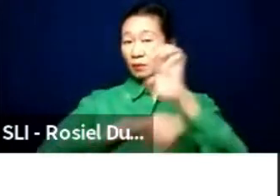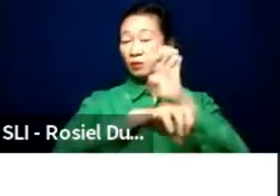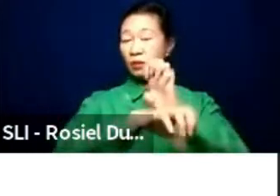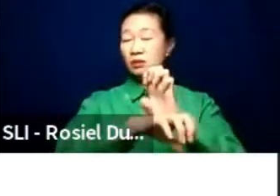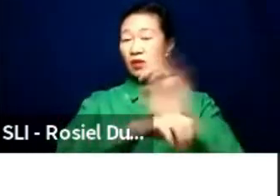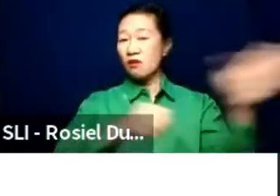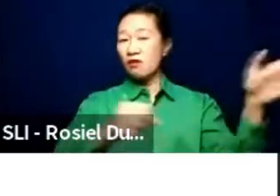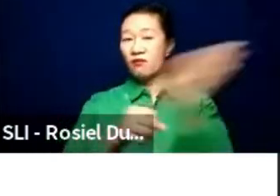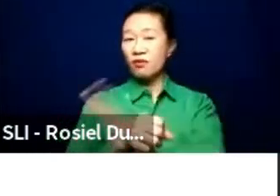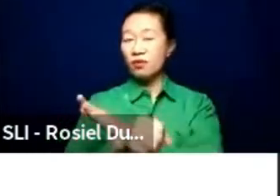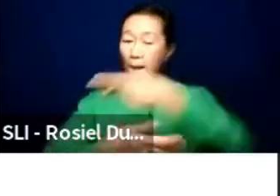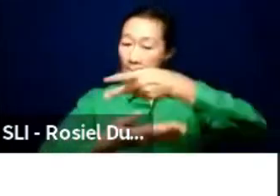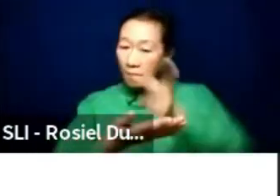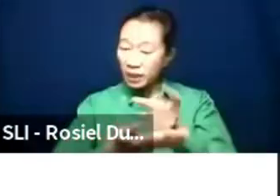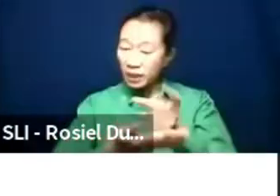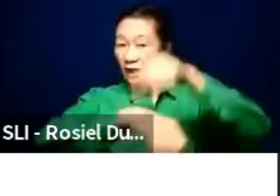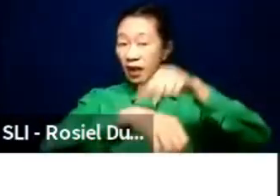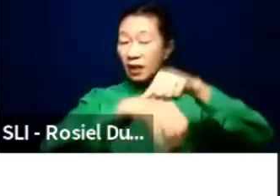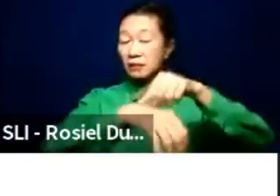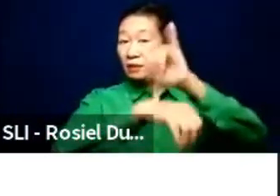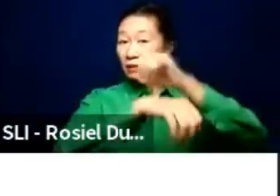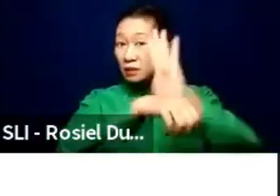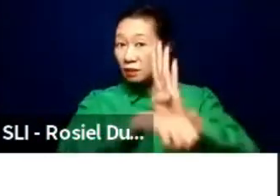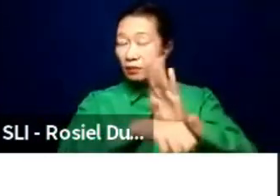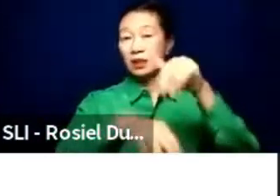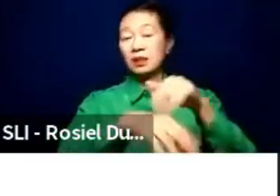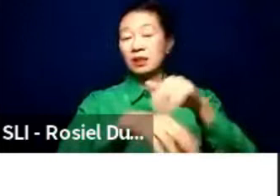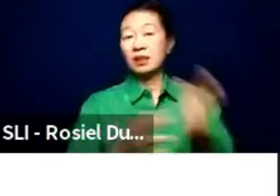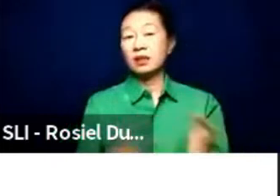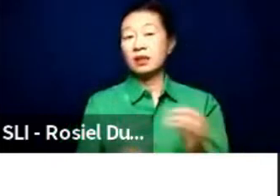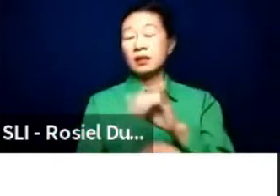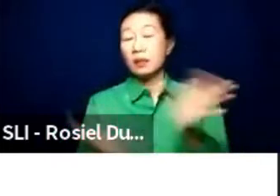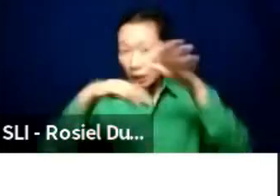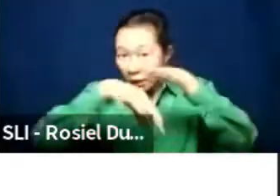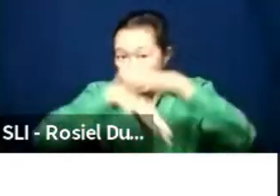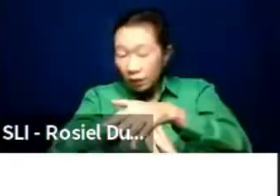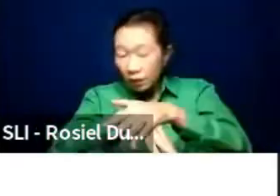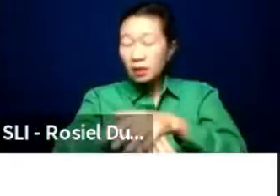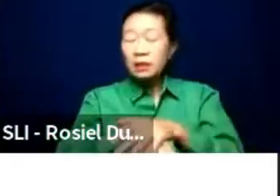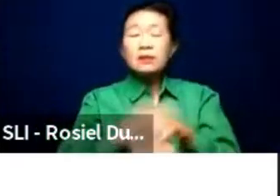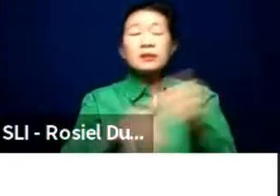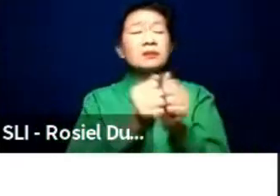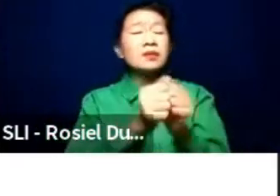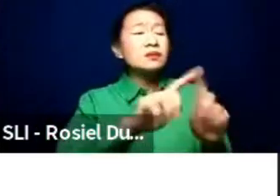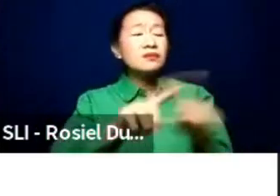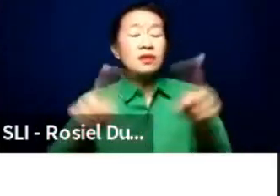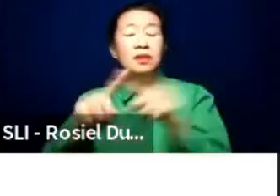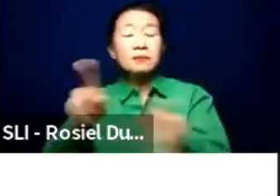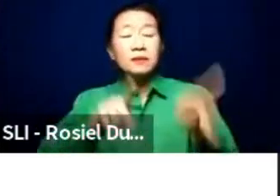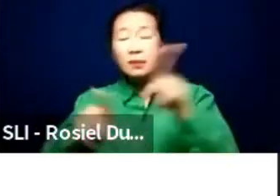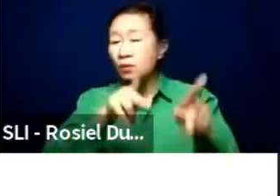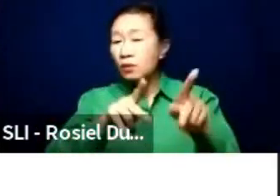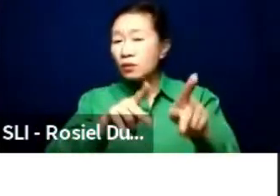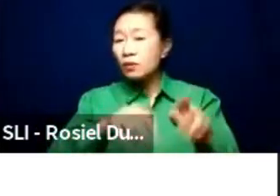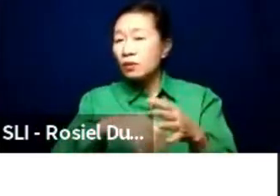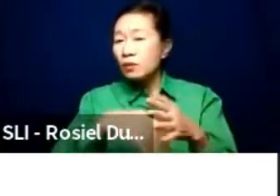full or part-time work um, in an integrated setting kasama ng iba't ibang tao, regardless of whether